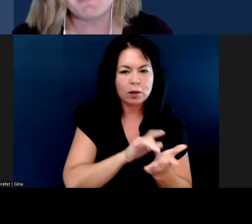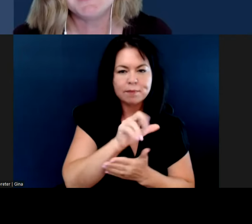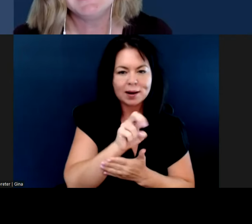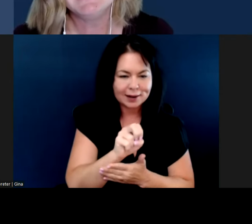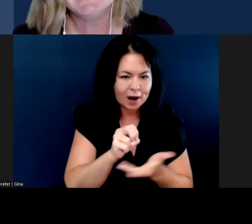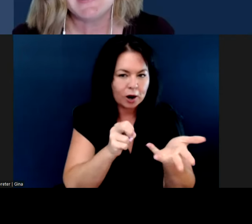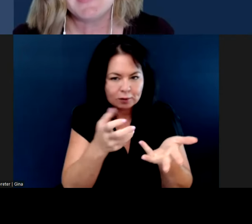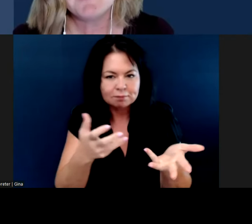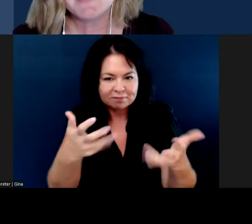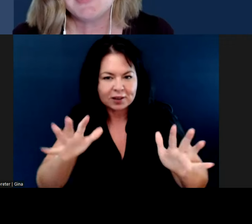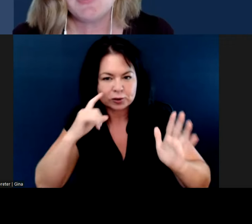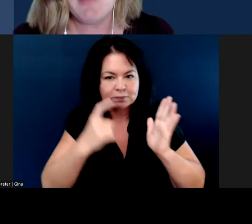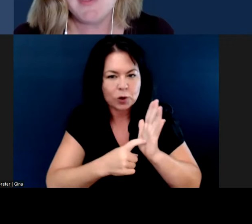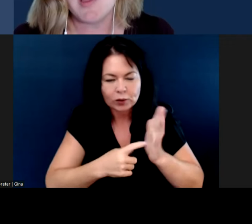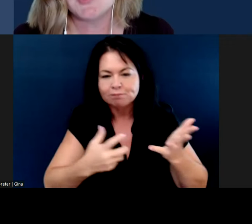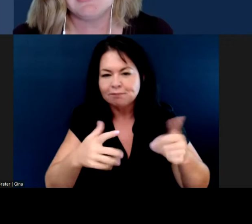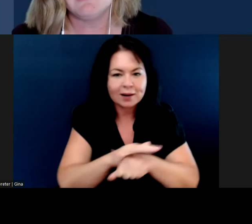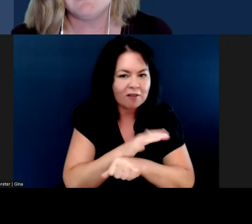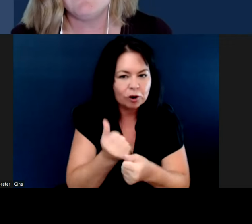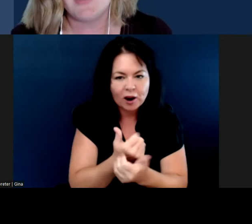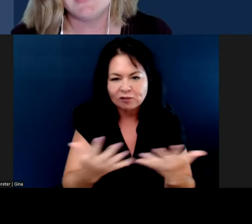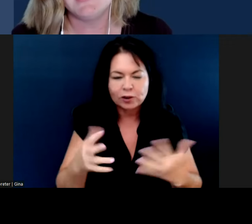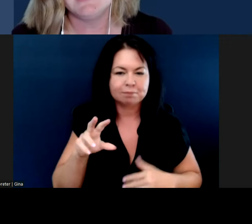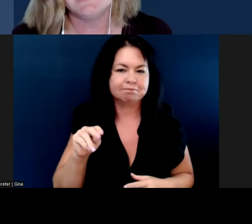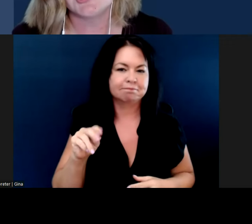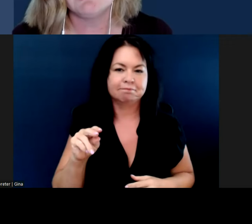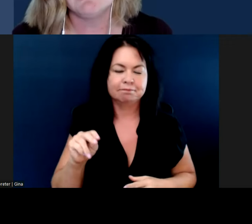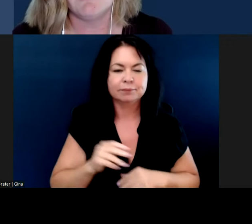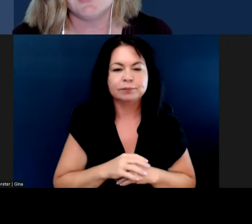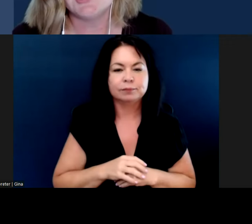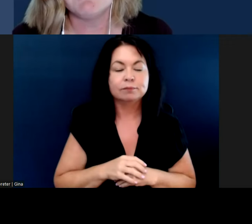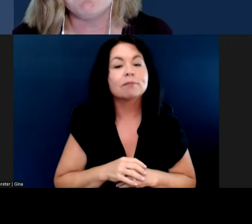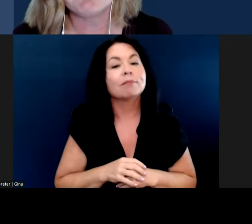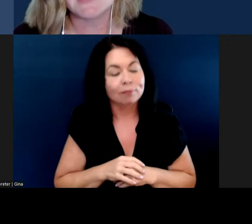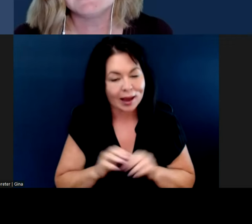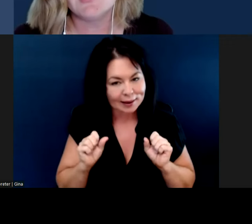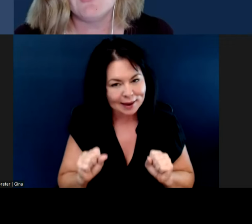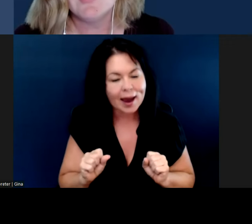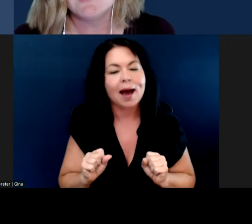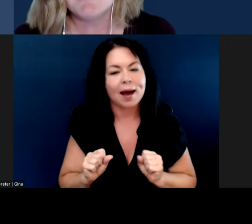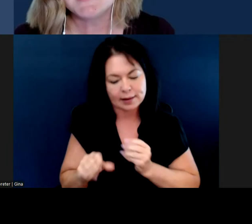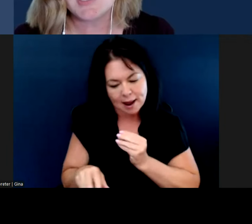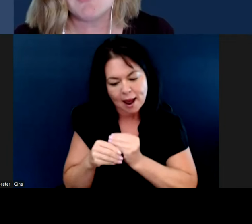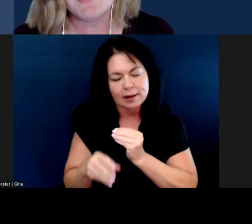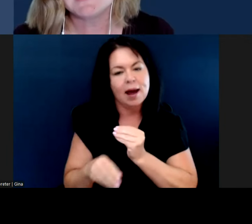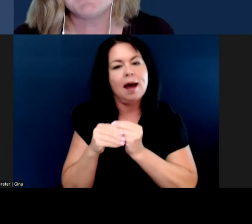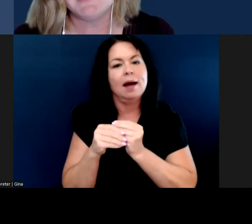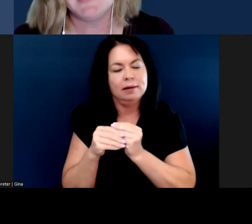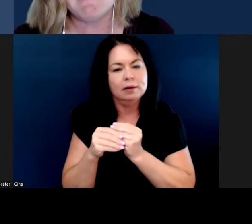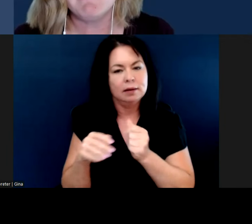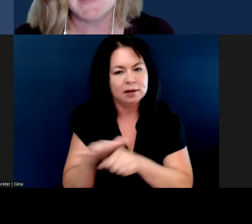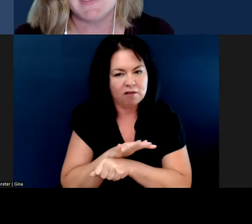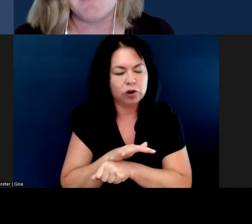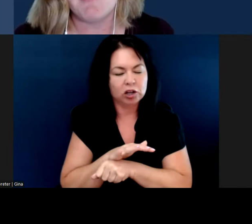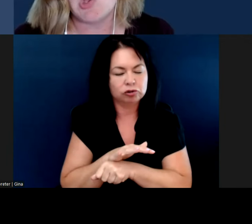talking about, but you do have the option of adding additional coverage. And so I'm going to start with